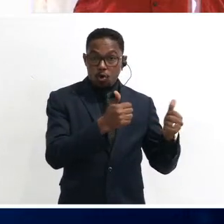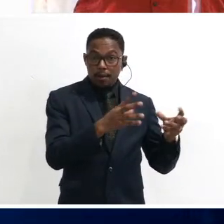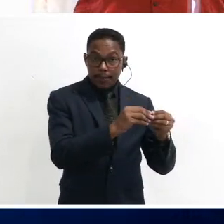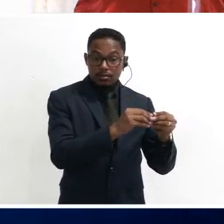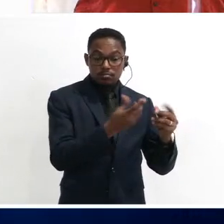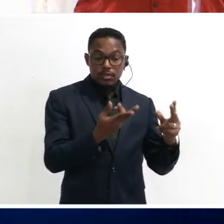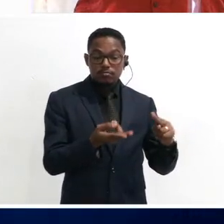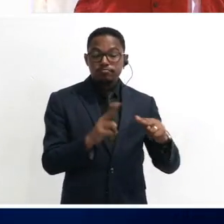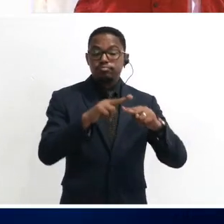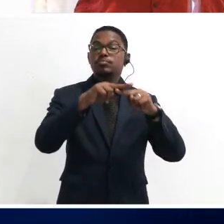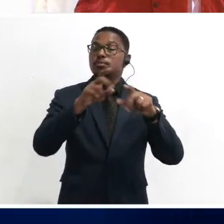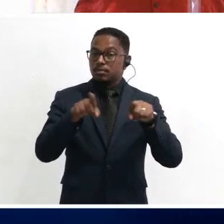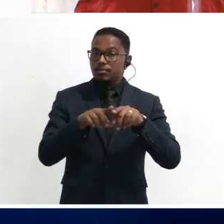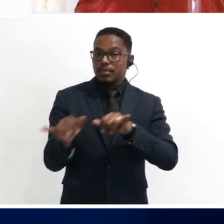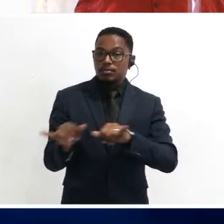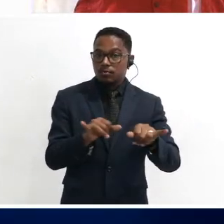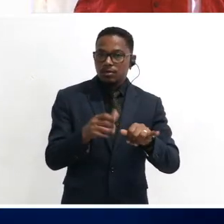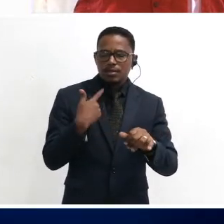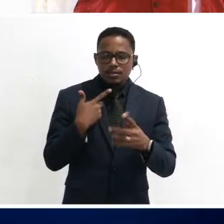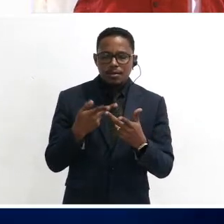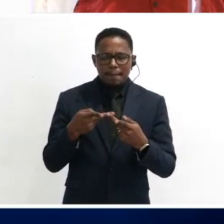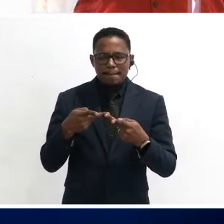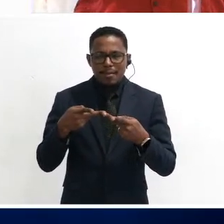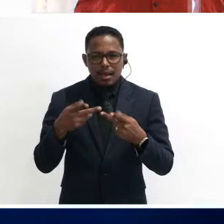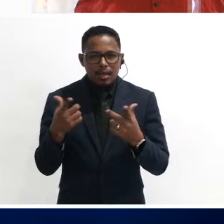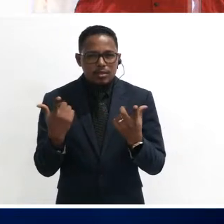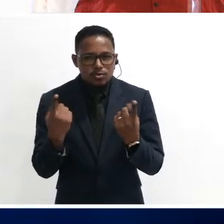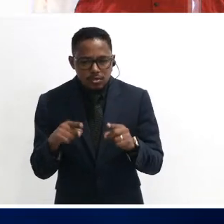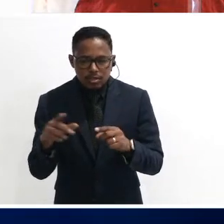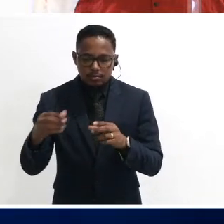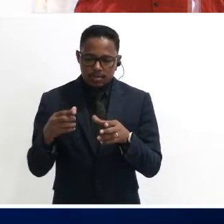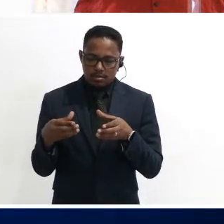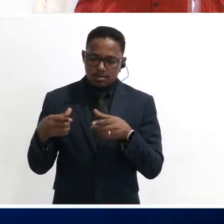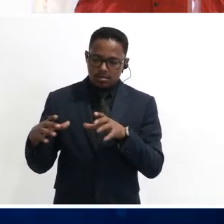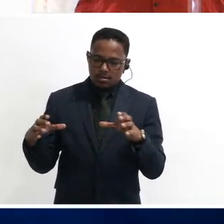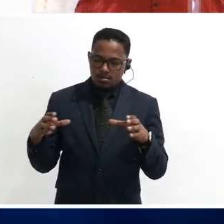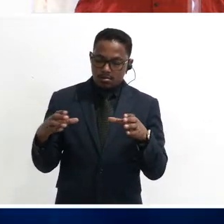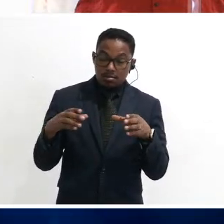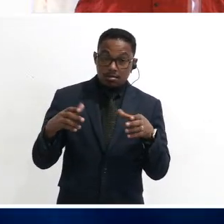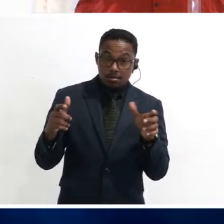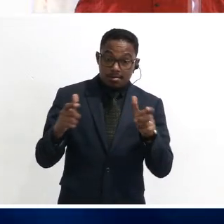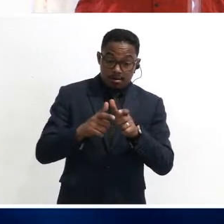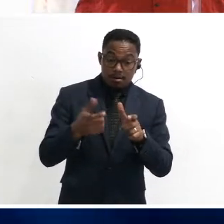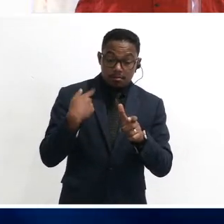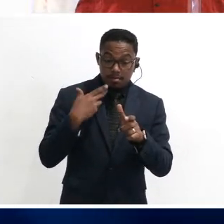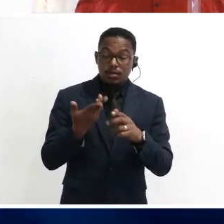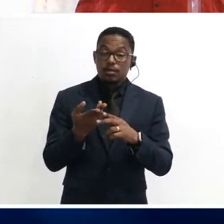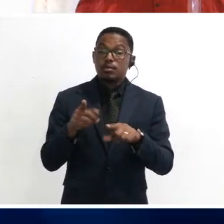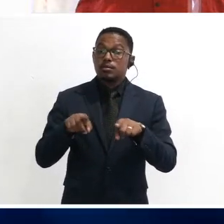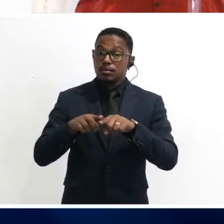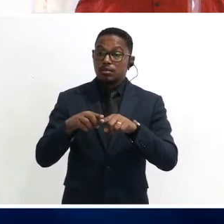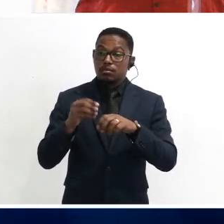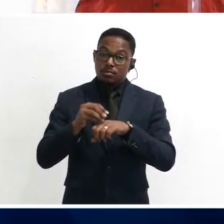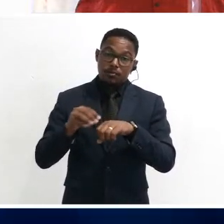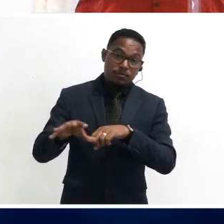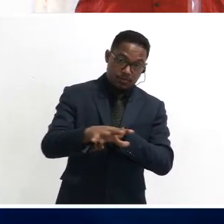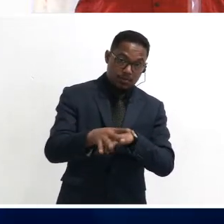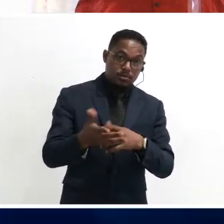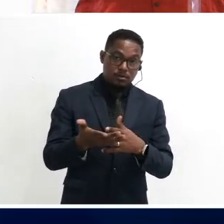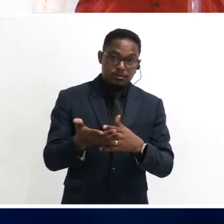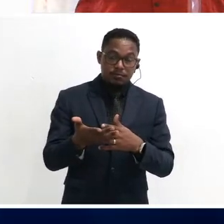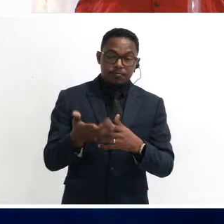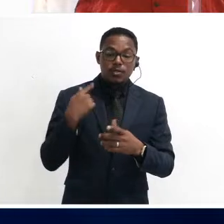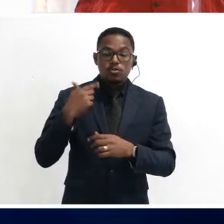obviously, as the densification and number of transistors increases and the packaging becomes more and more